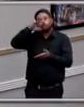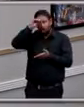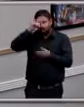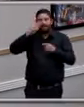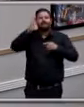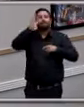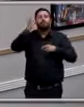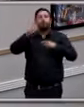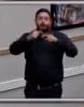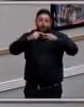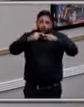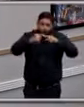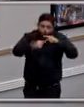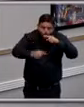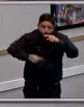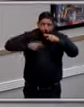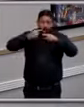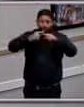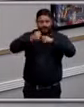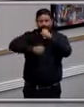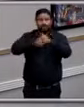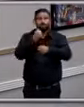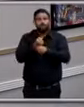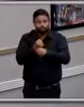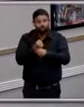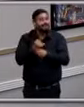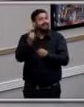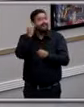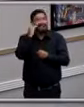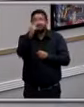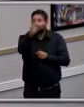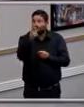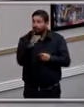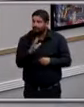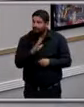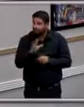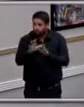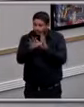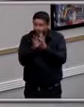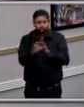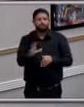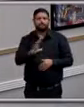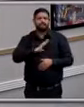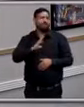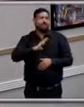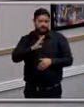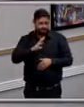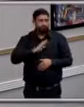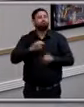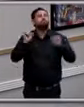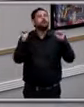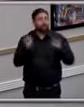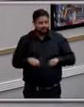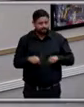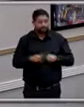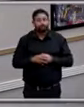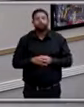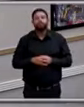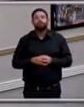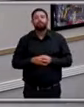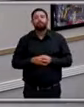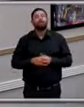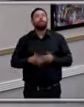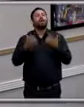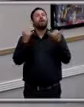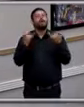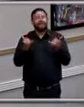the entire school year, if that is what you choose for you and your child. I am going to ask